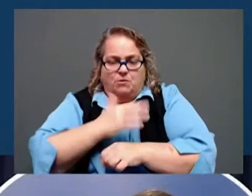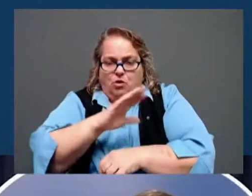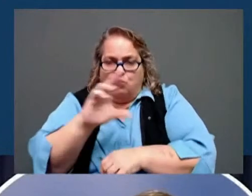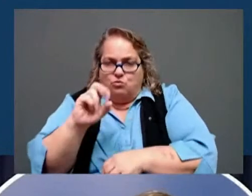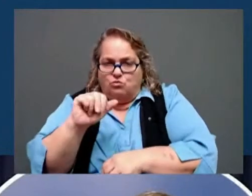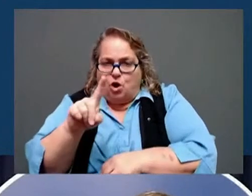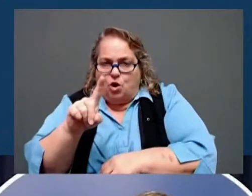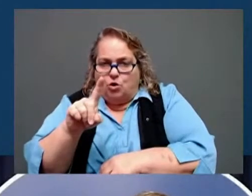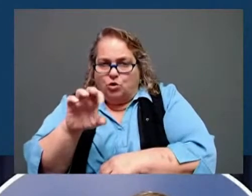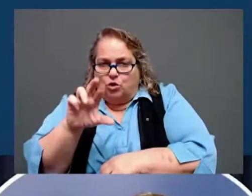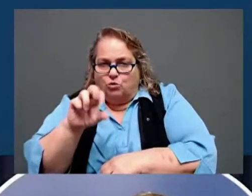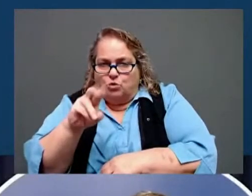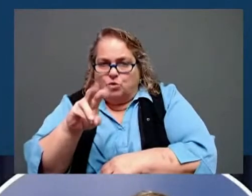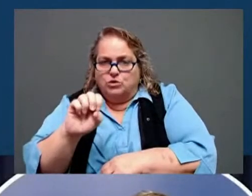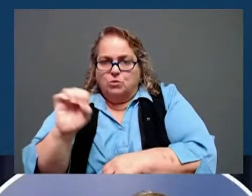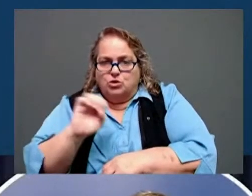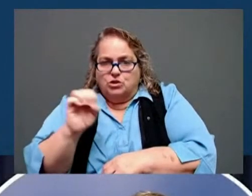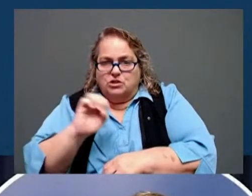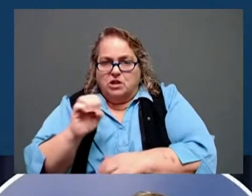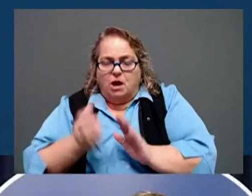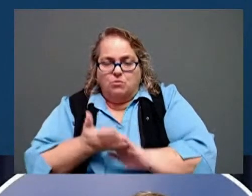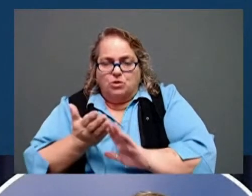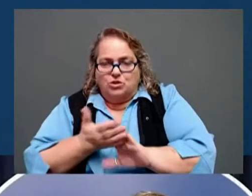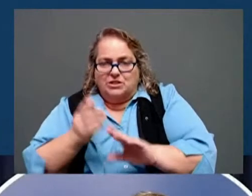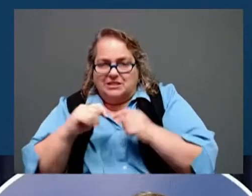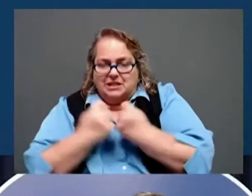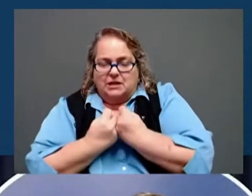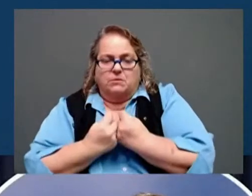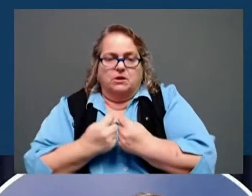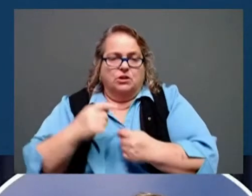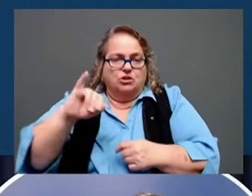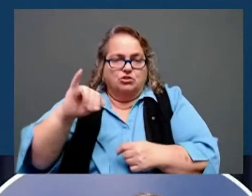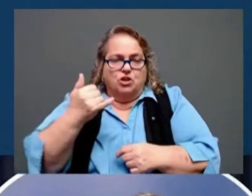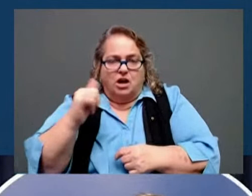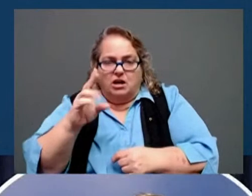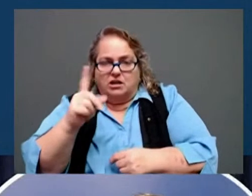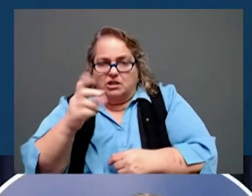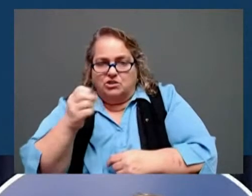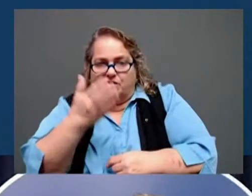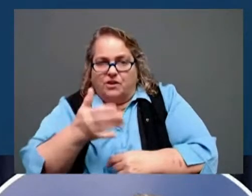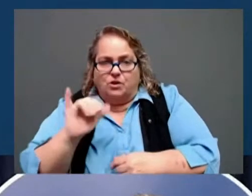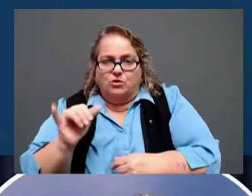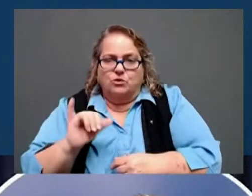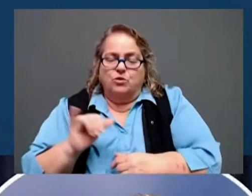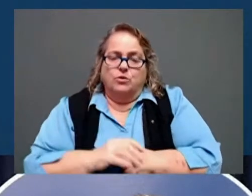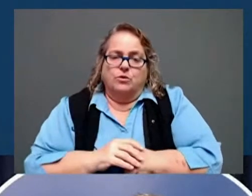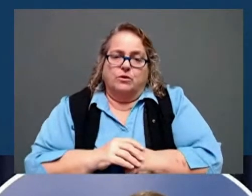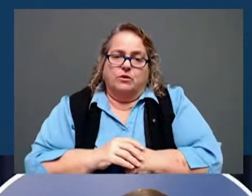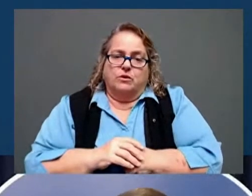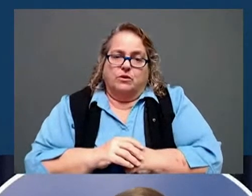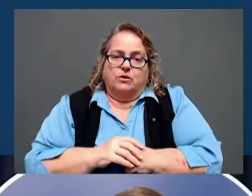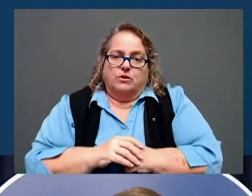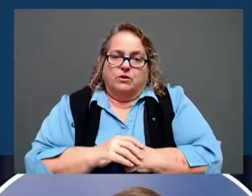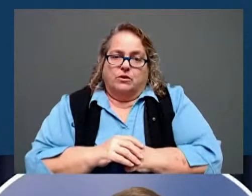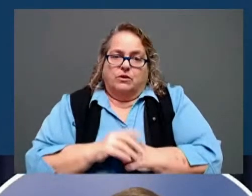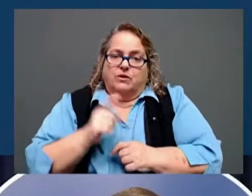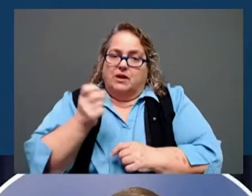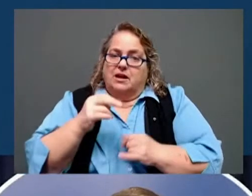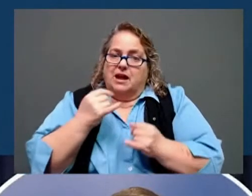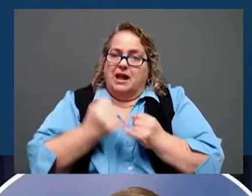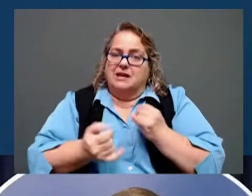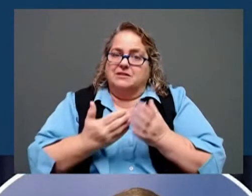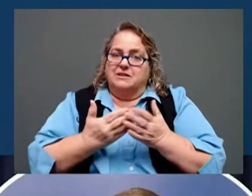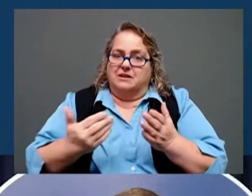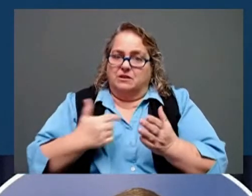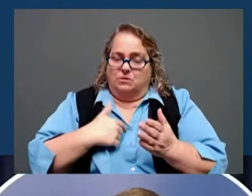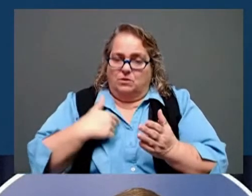operations team. Their judge was there too, helping out. And then last thing, we were on the ground.